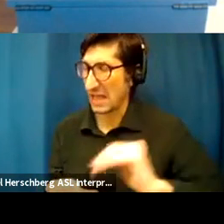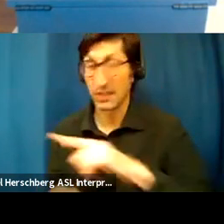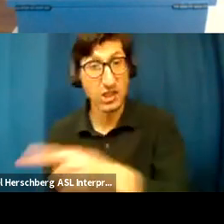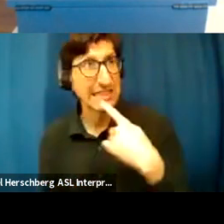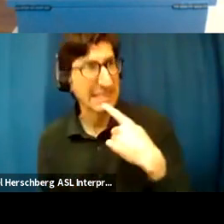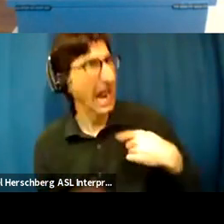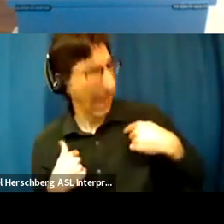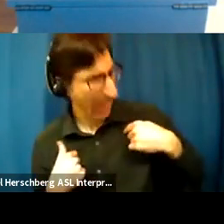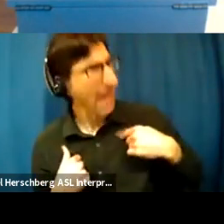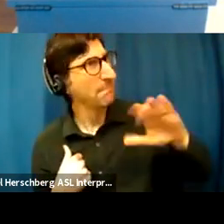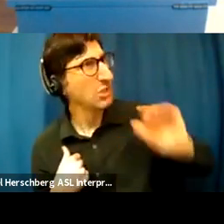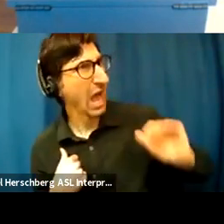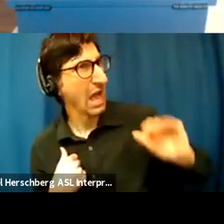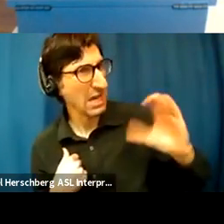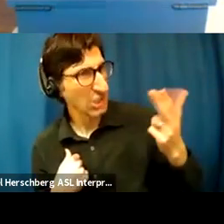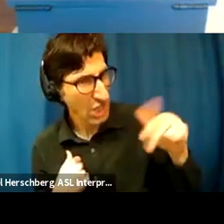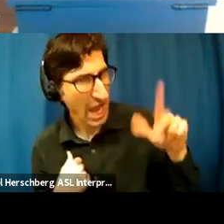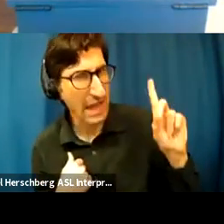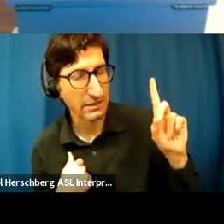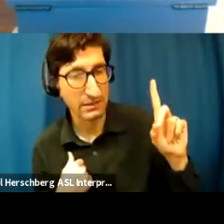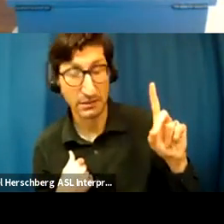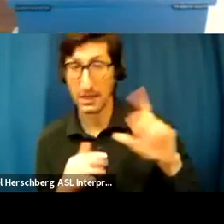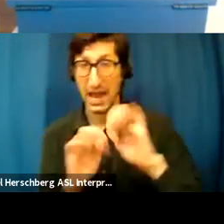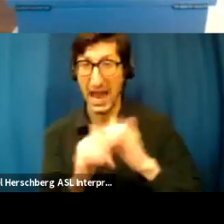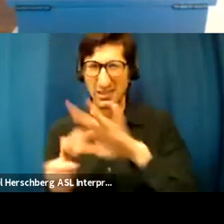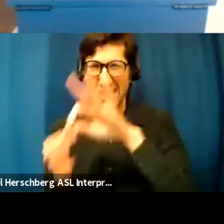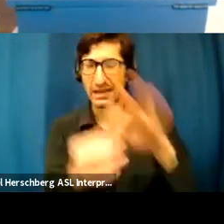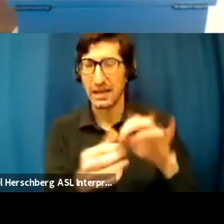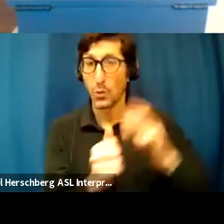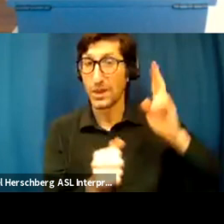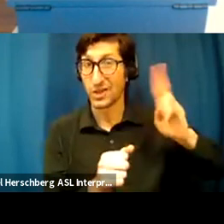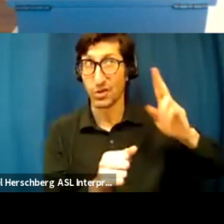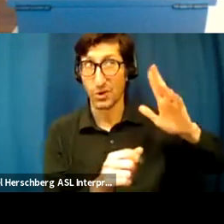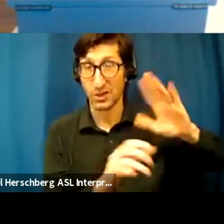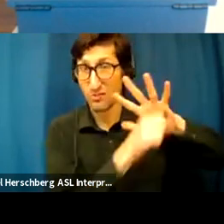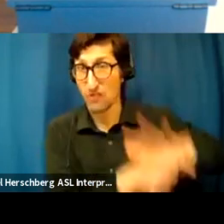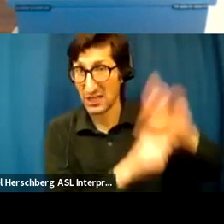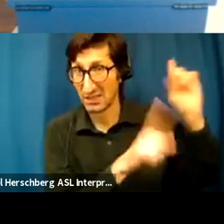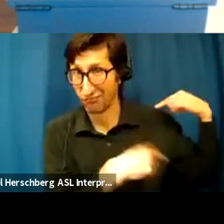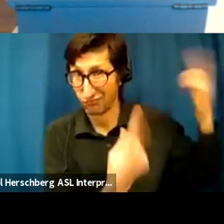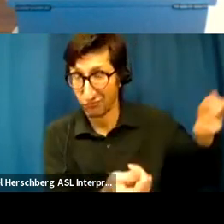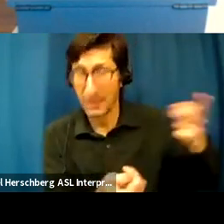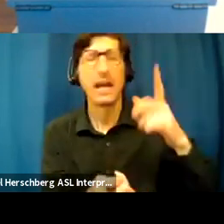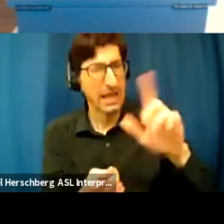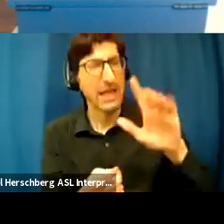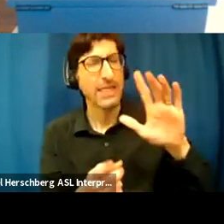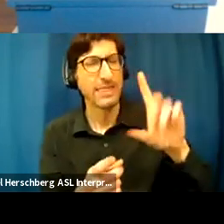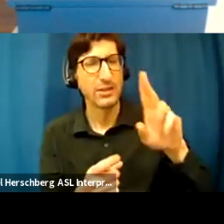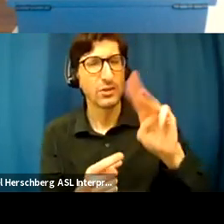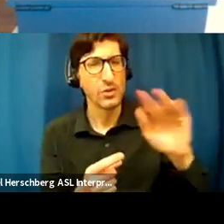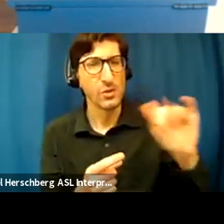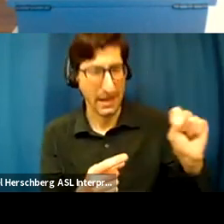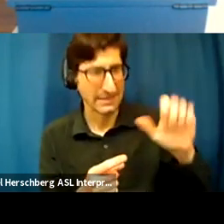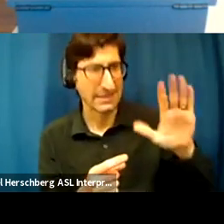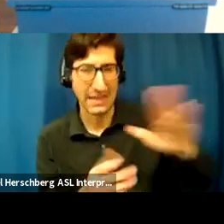was, "I am a child." So how does this relate to historical oppression? Professor Dumas's research states, quote, "Beginning in